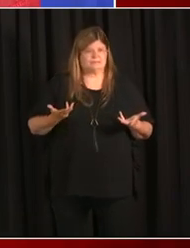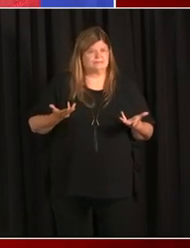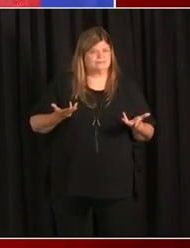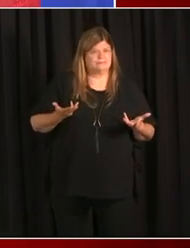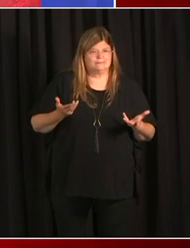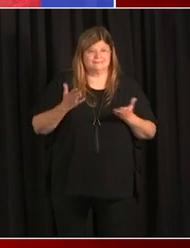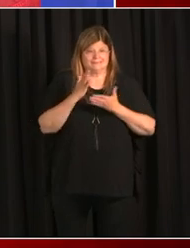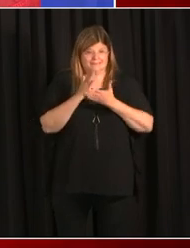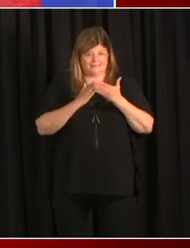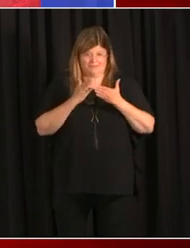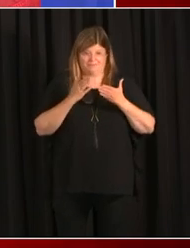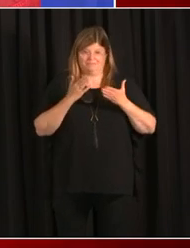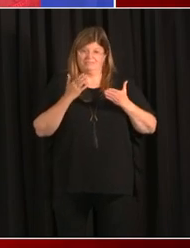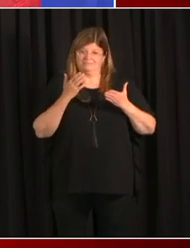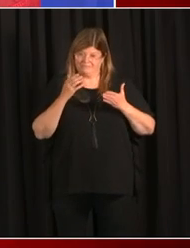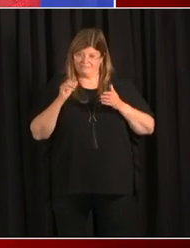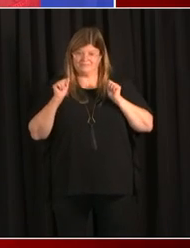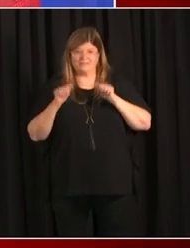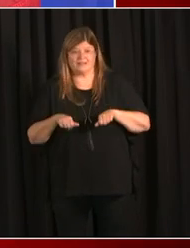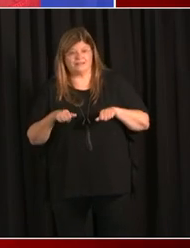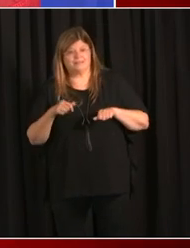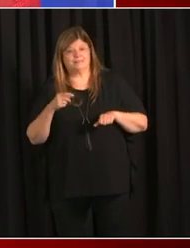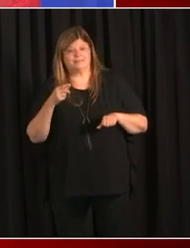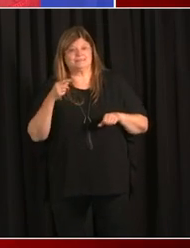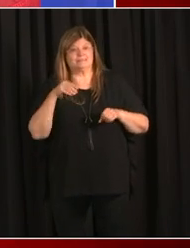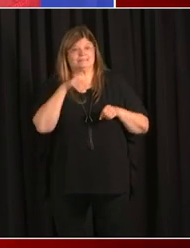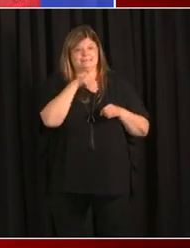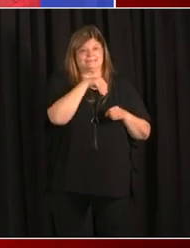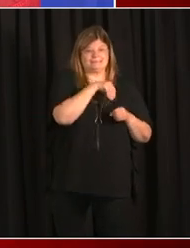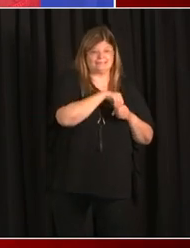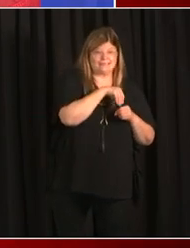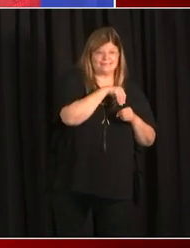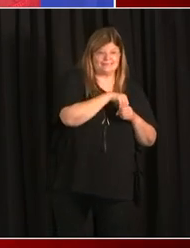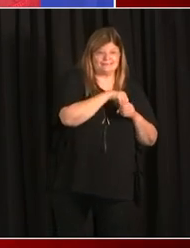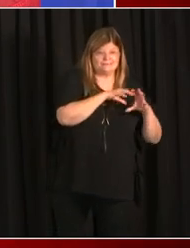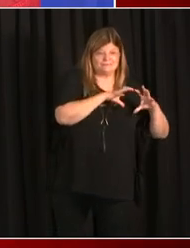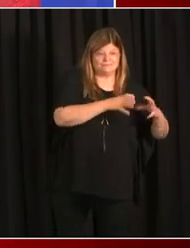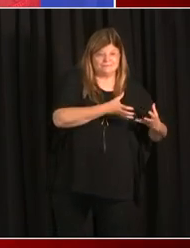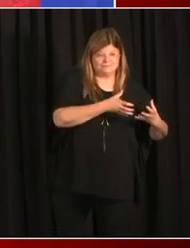which is something that is largely like kind of the inside party,